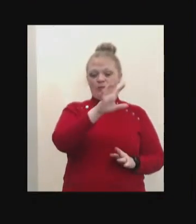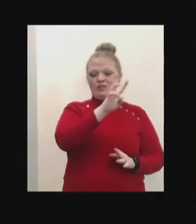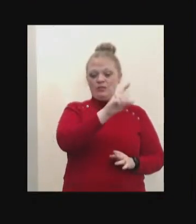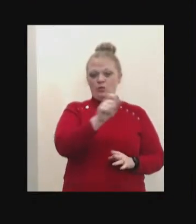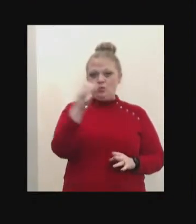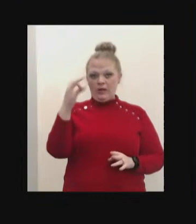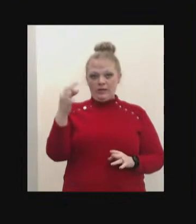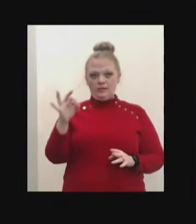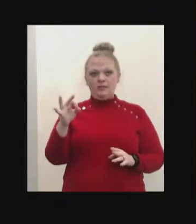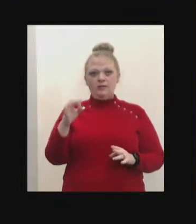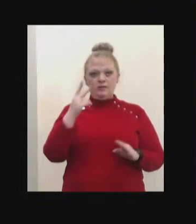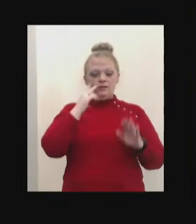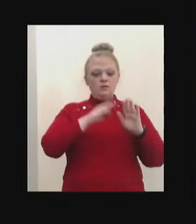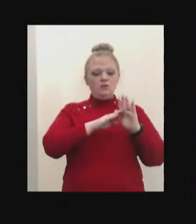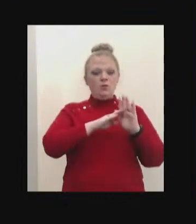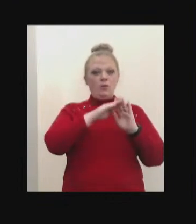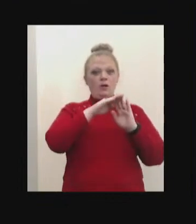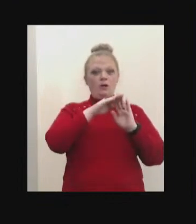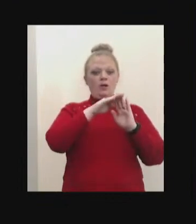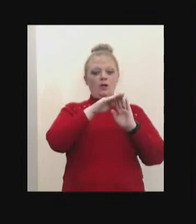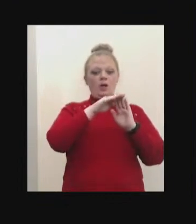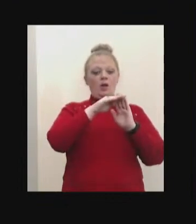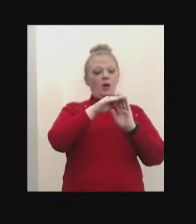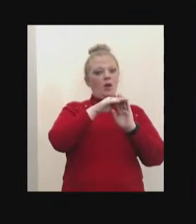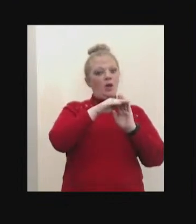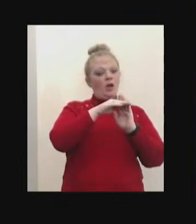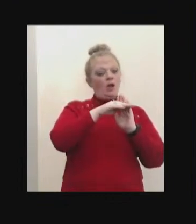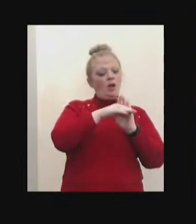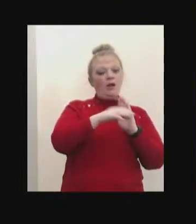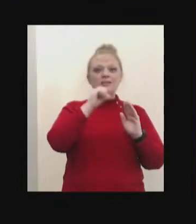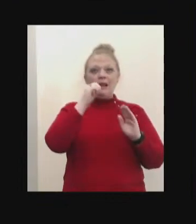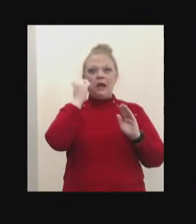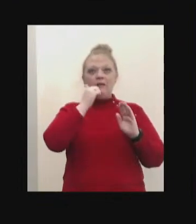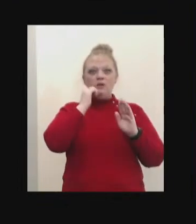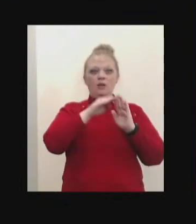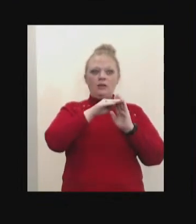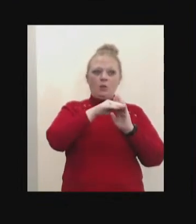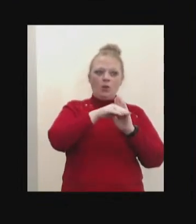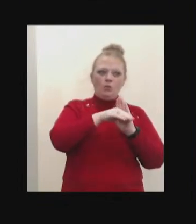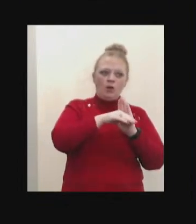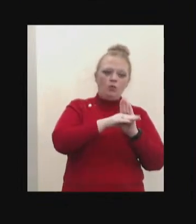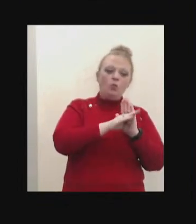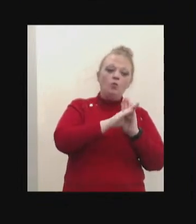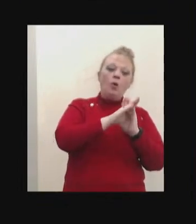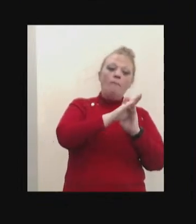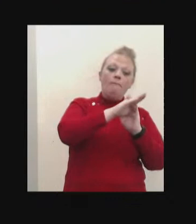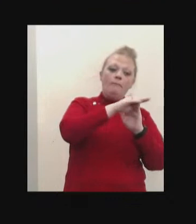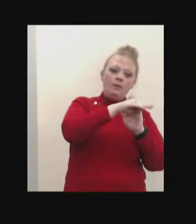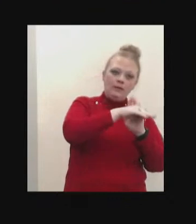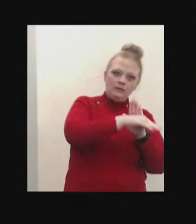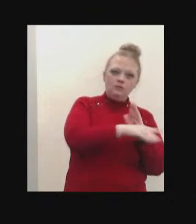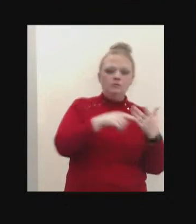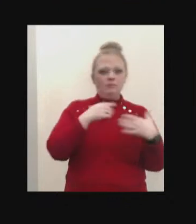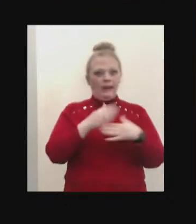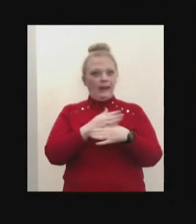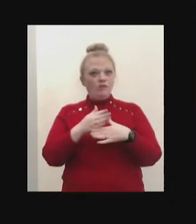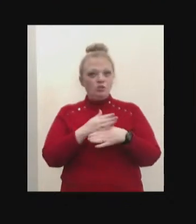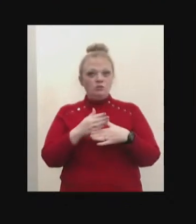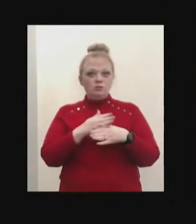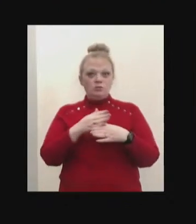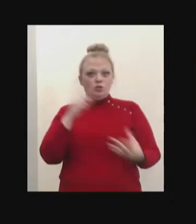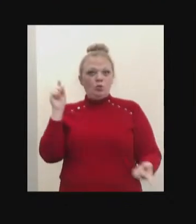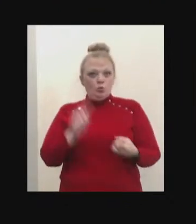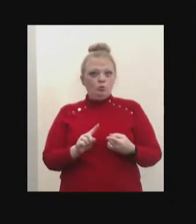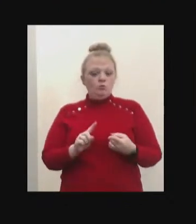little decrease. It's not every day decreasing. Some days go up a little bit, but we are seeing an average decrease in our hospitalizations in Erie